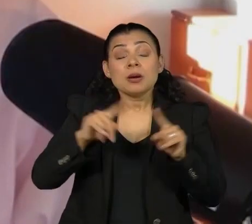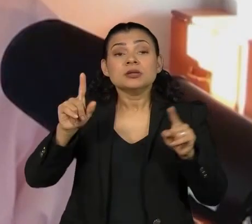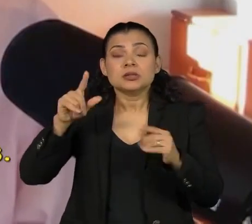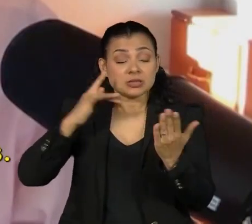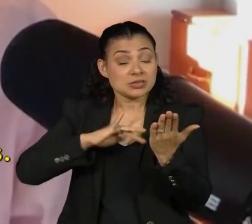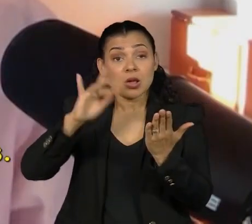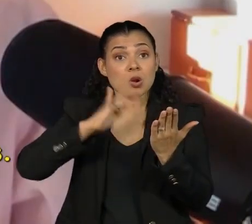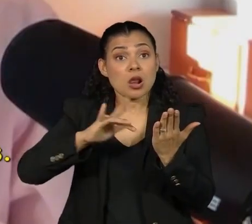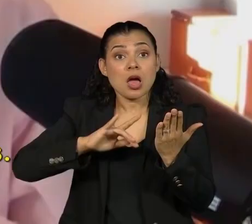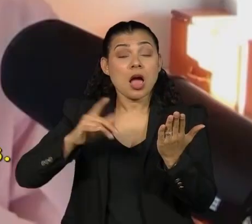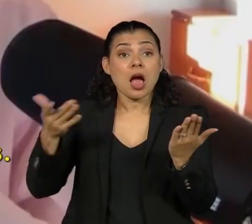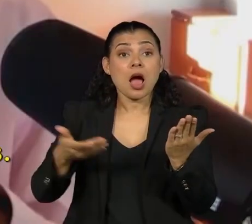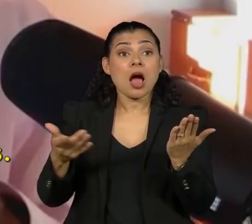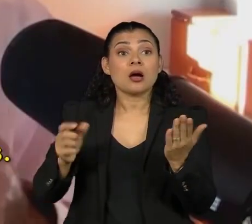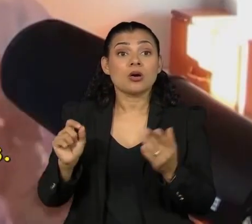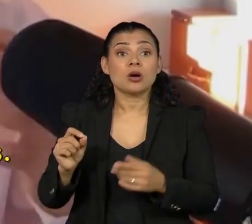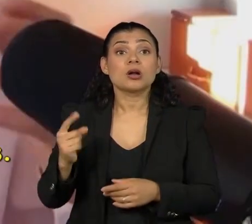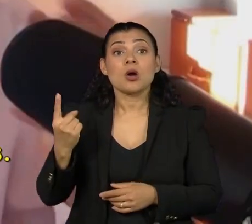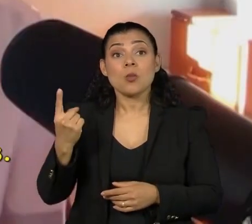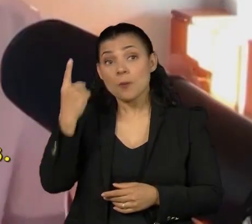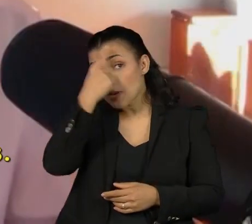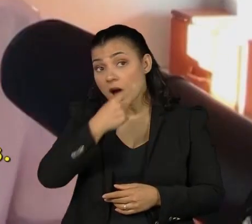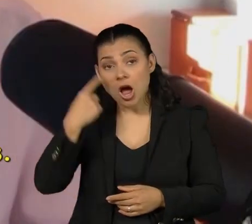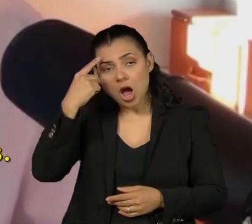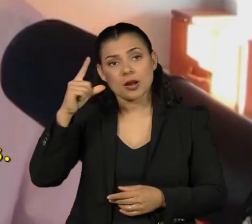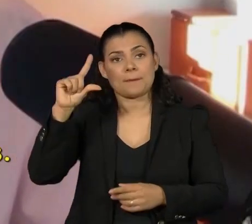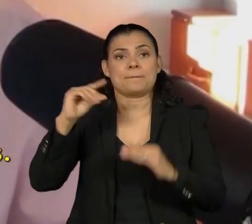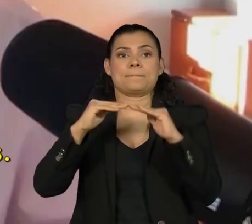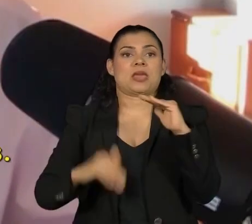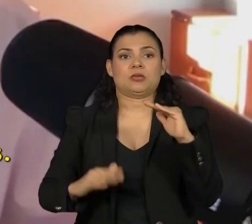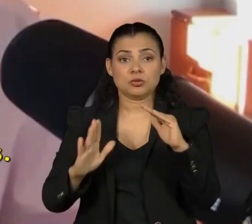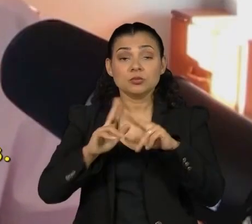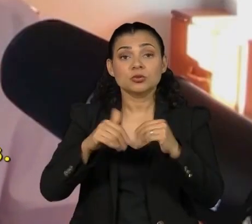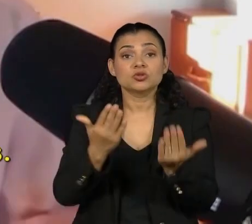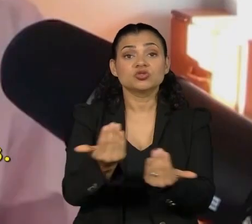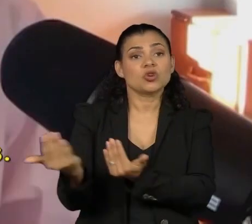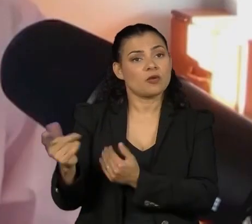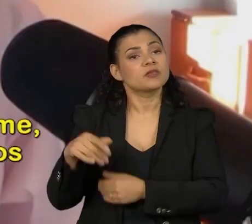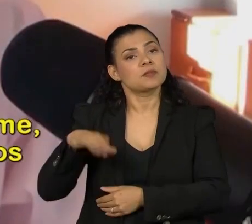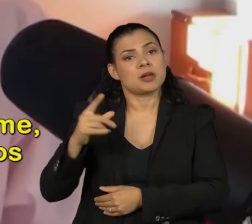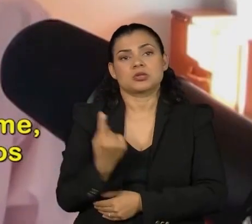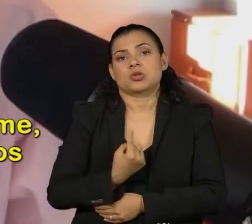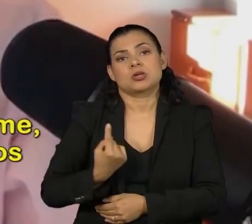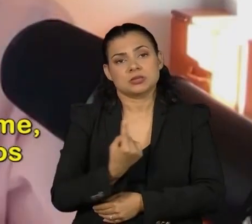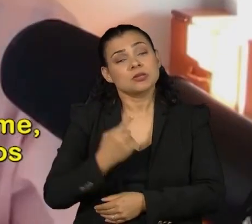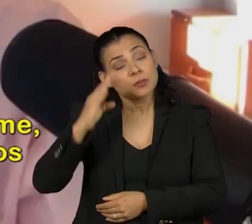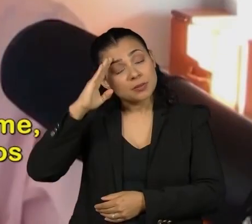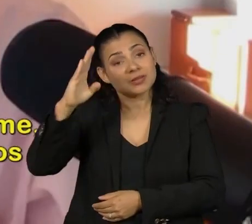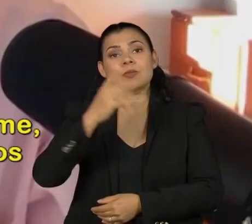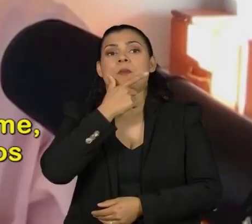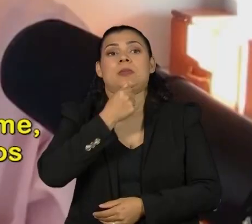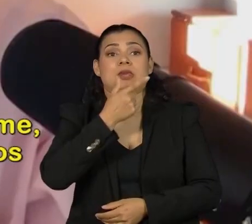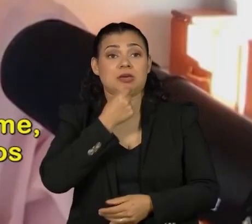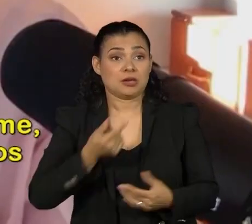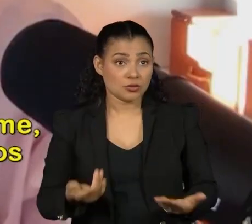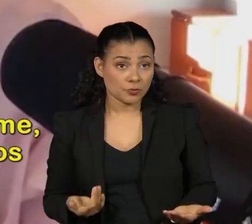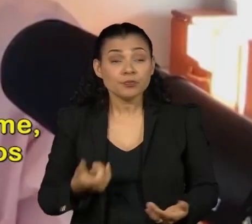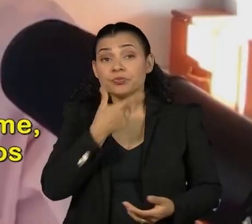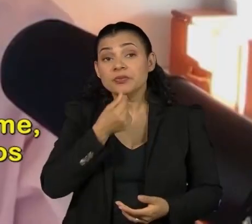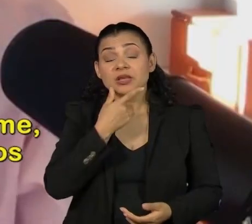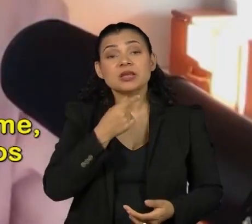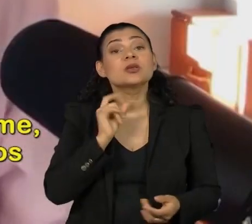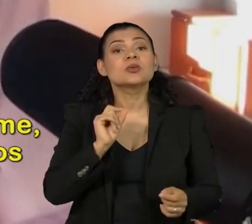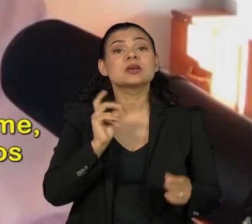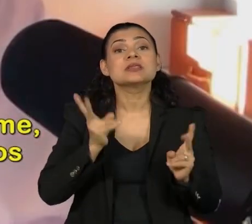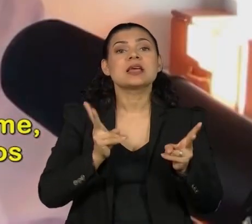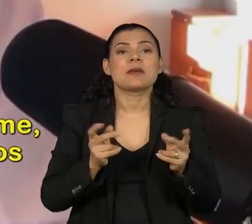day. So our young people are very lonely, especially the boys. The boys, while they can connect on video games, but it's not the